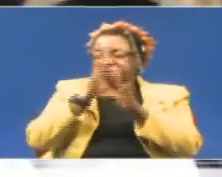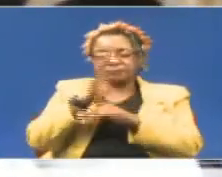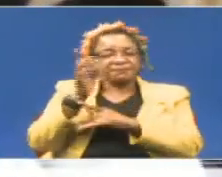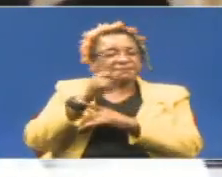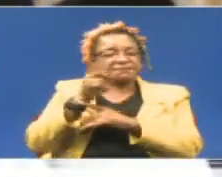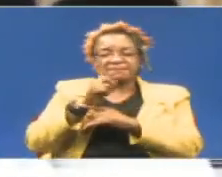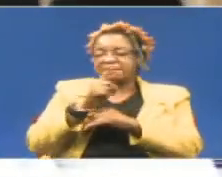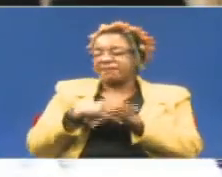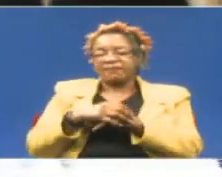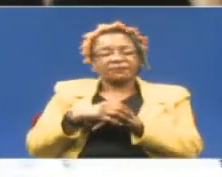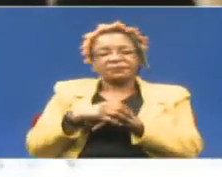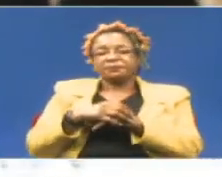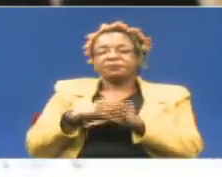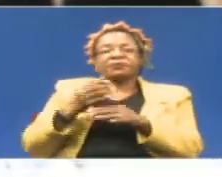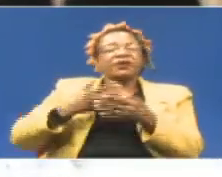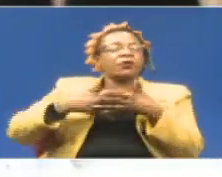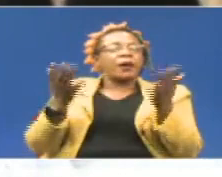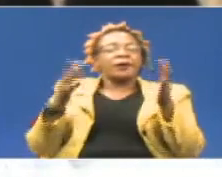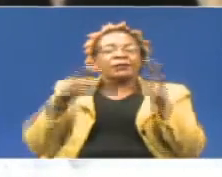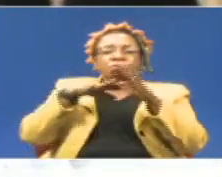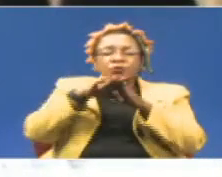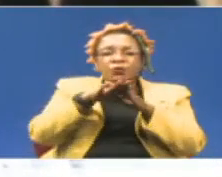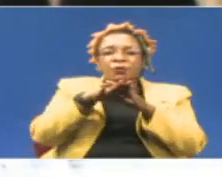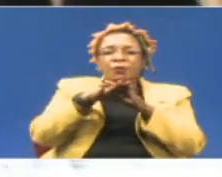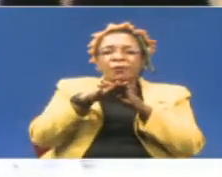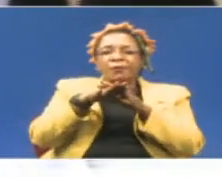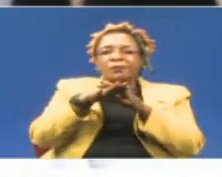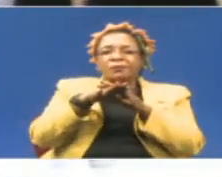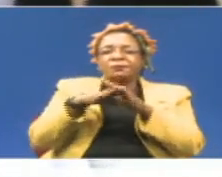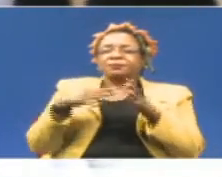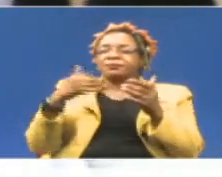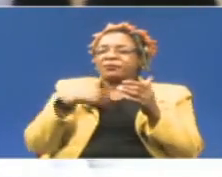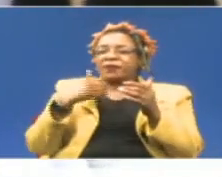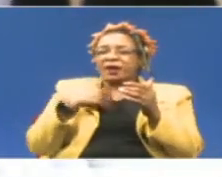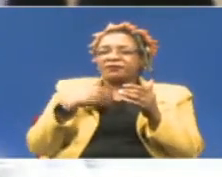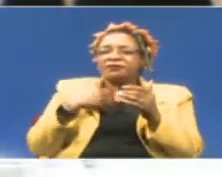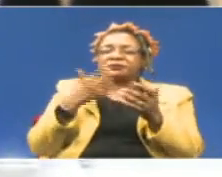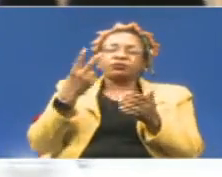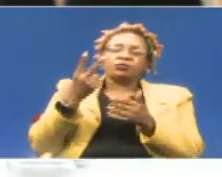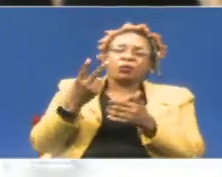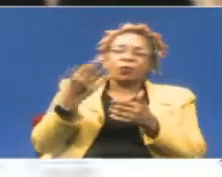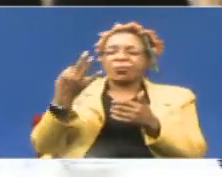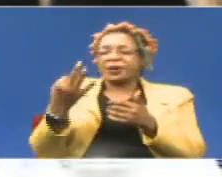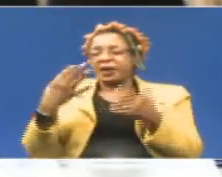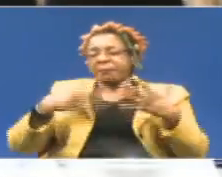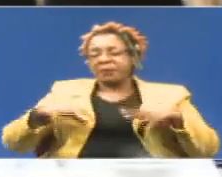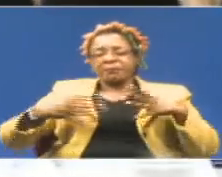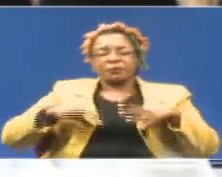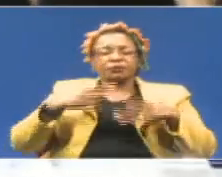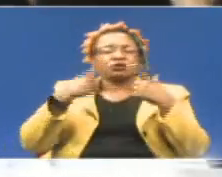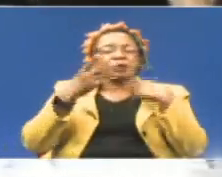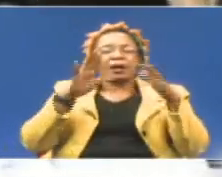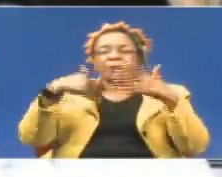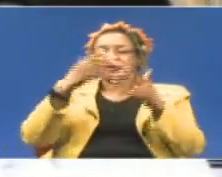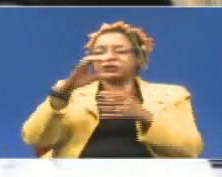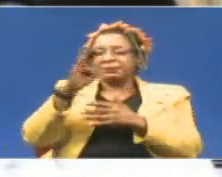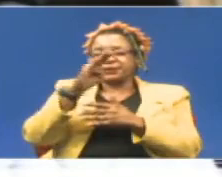not a place you go and you don't get a single individual, two or three, complaining about CBC. Yes.